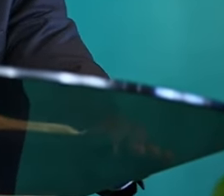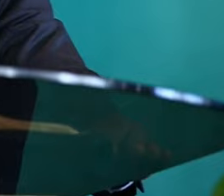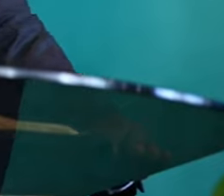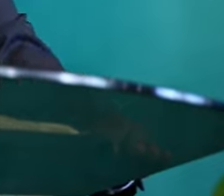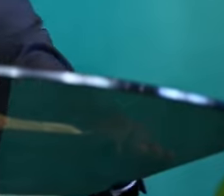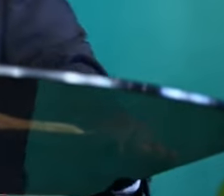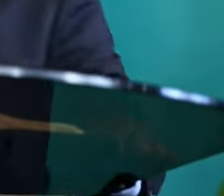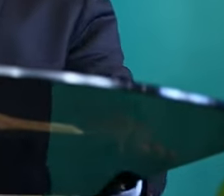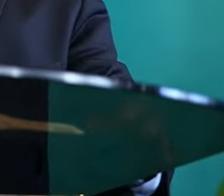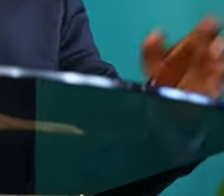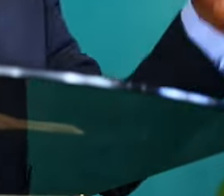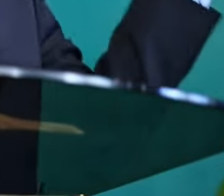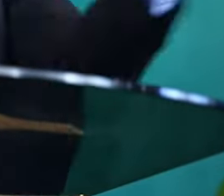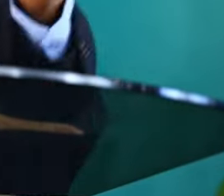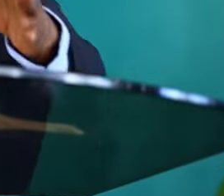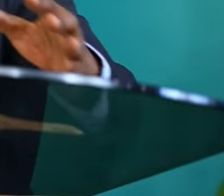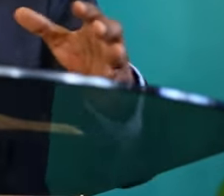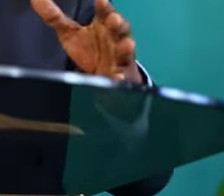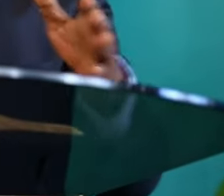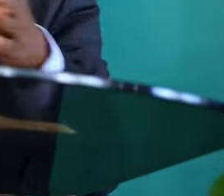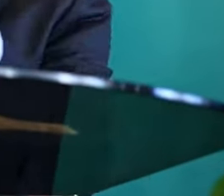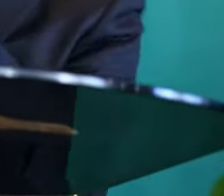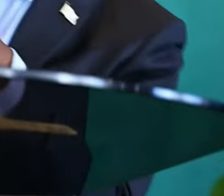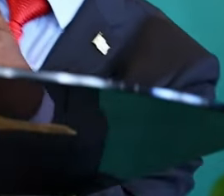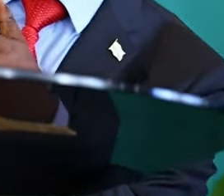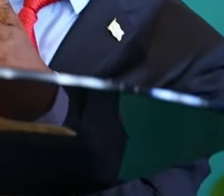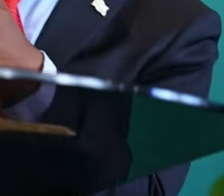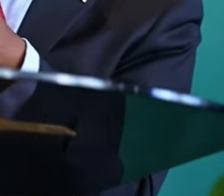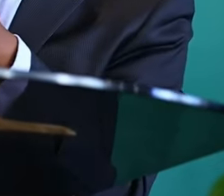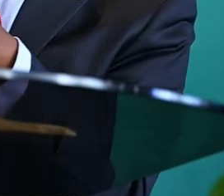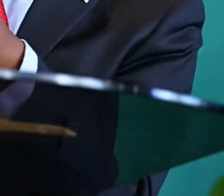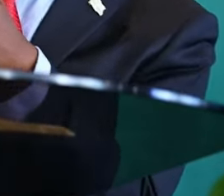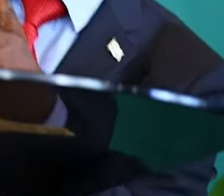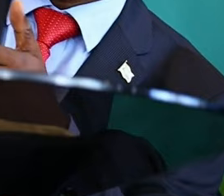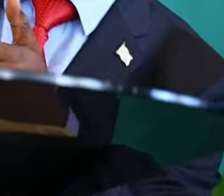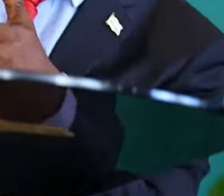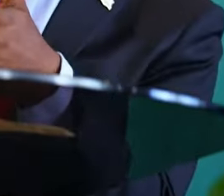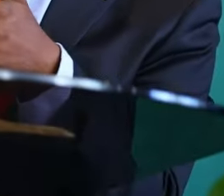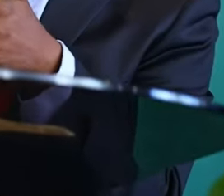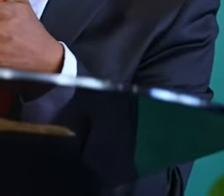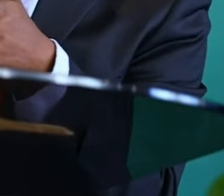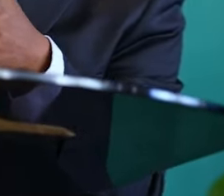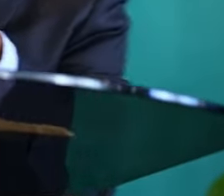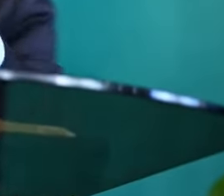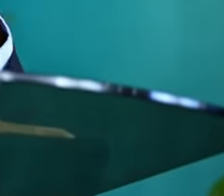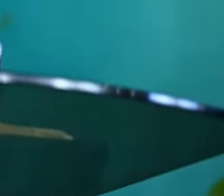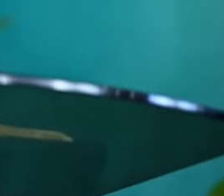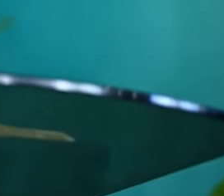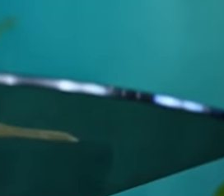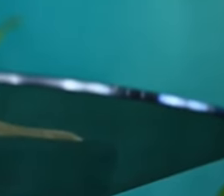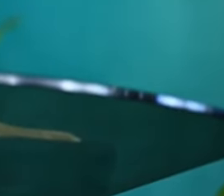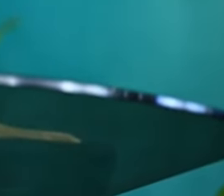up. They hide and send those missiles and tornadoes from a hidden, you know, safe zone. No one wants